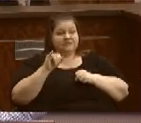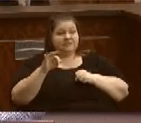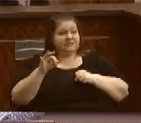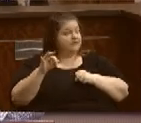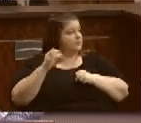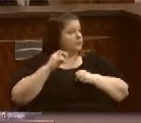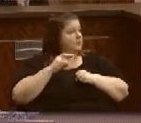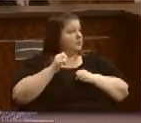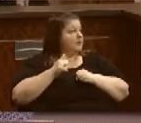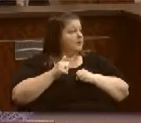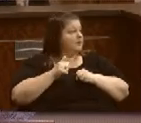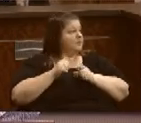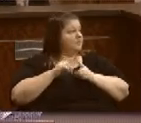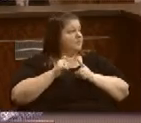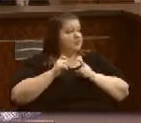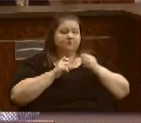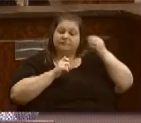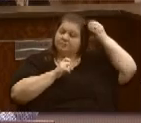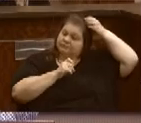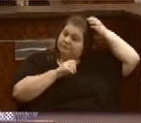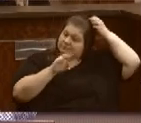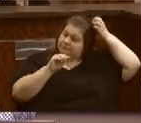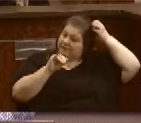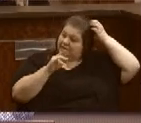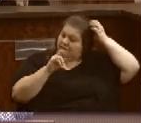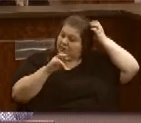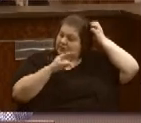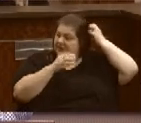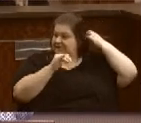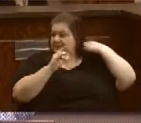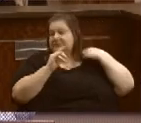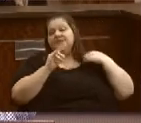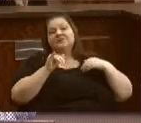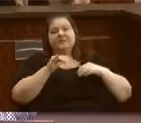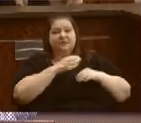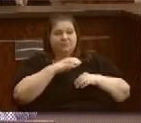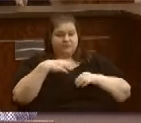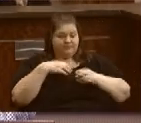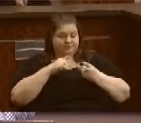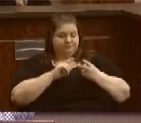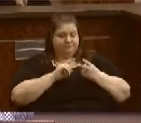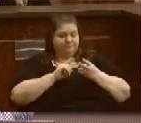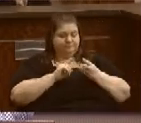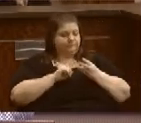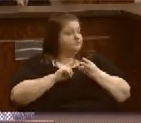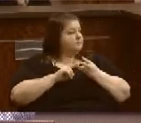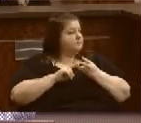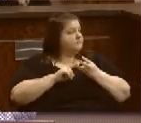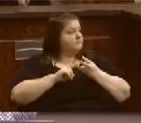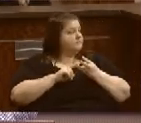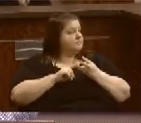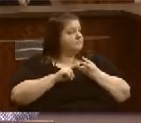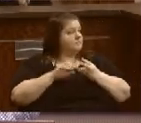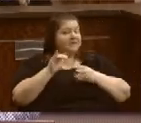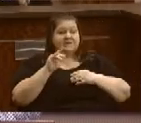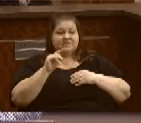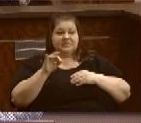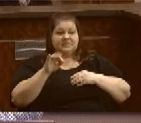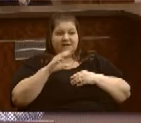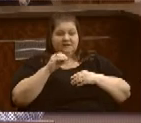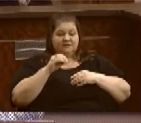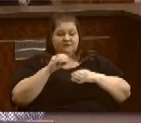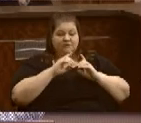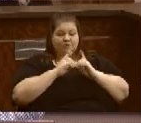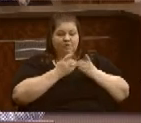from the mayor and the city council. The City of Laurel Department of Public Works either reject or accept